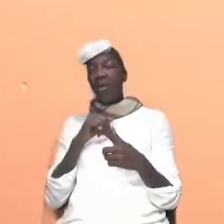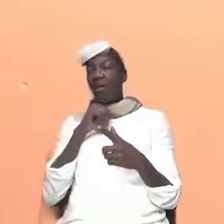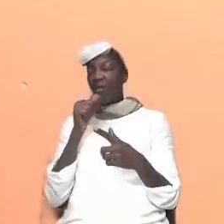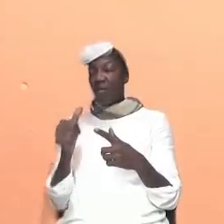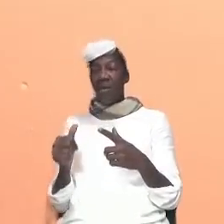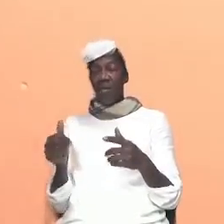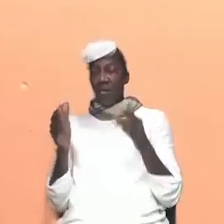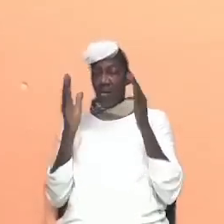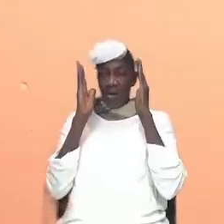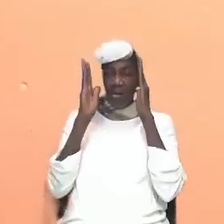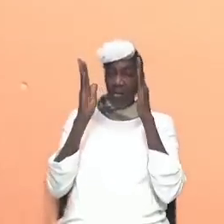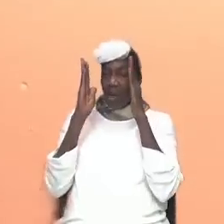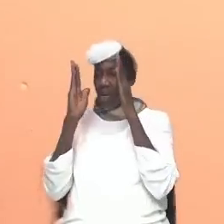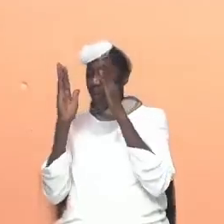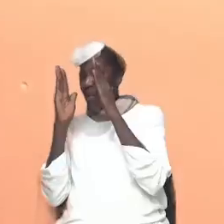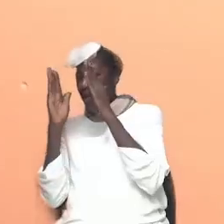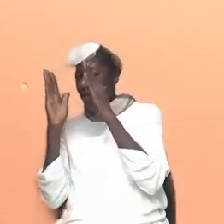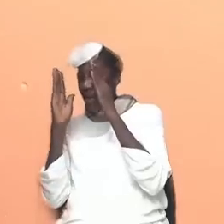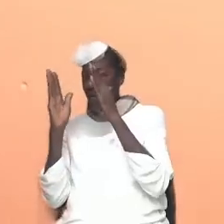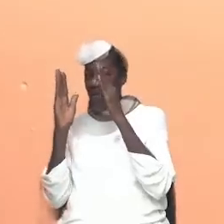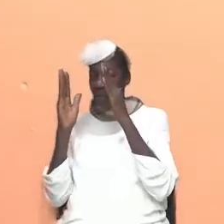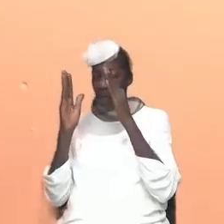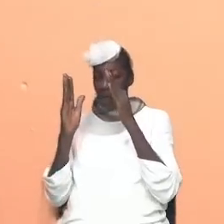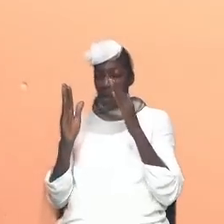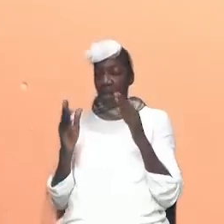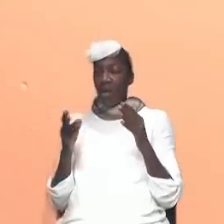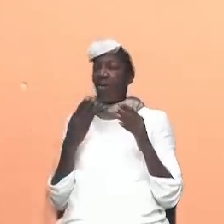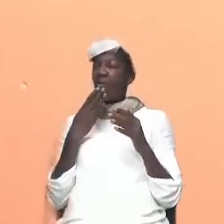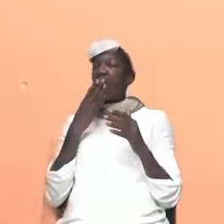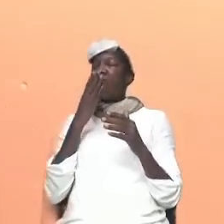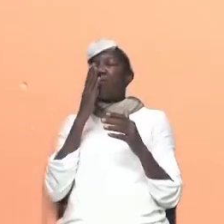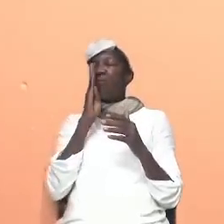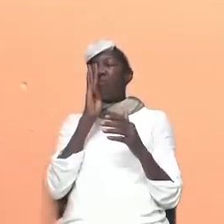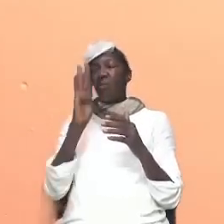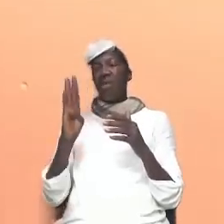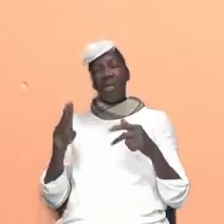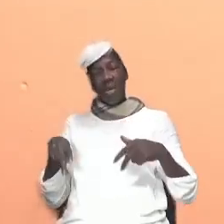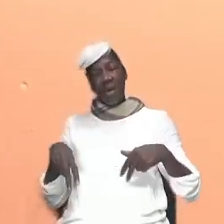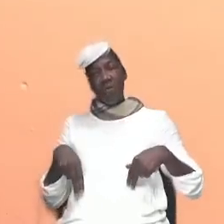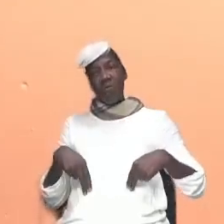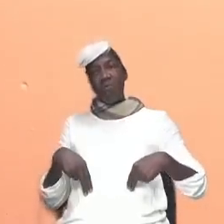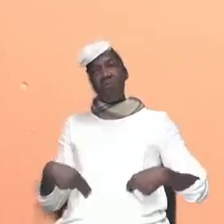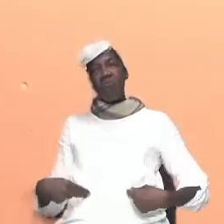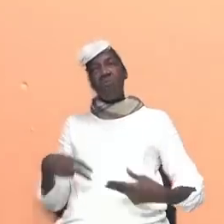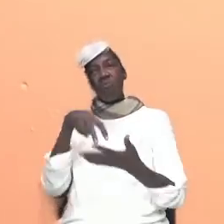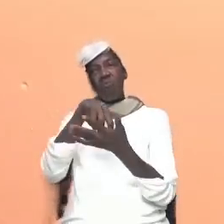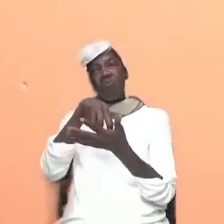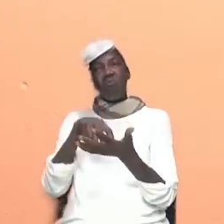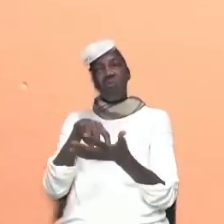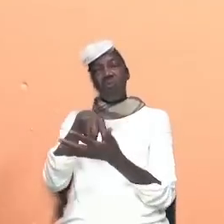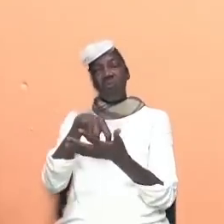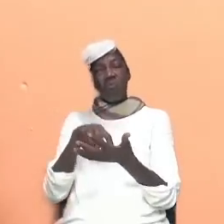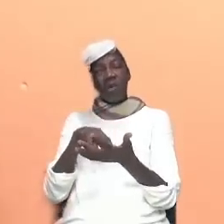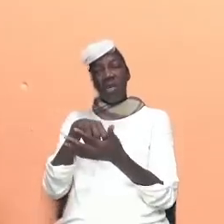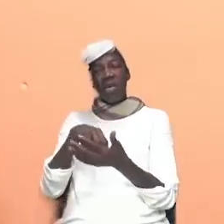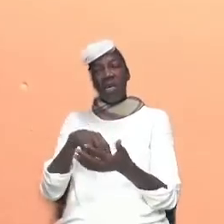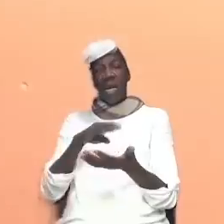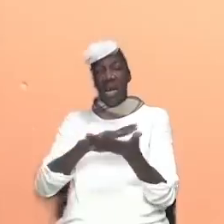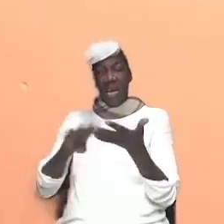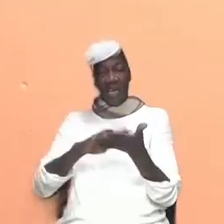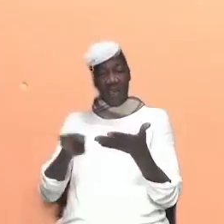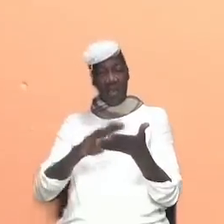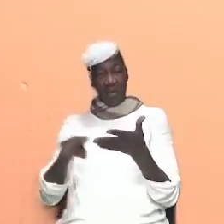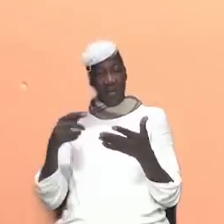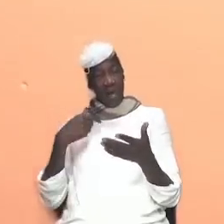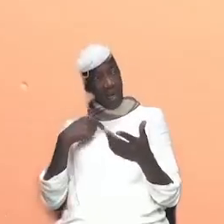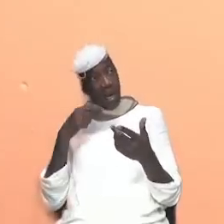to Bible study. We are going to be anemic. And none of us can ever use the excuse, Lord, I did not know. Why didn't you know?